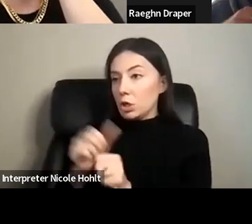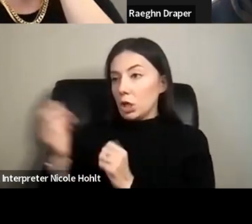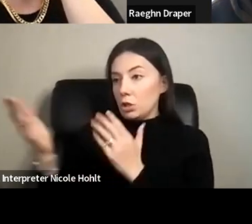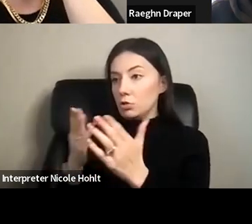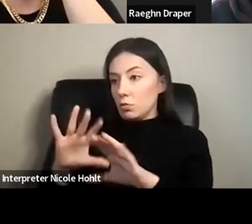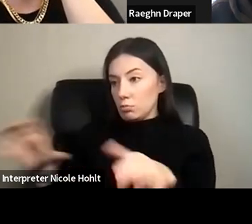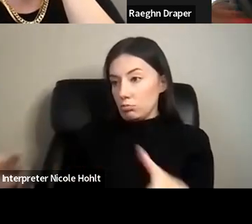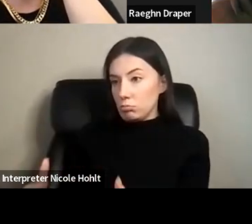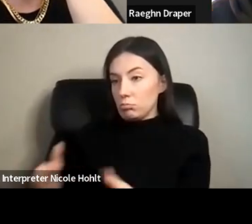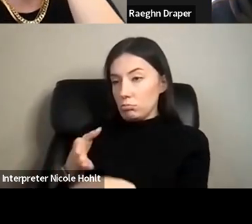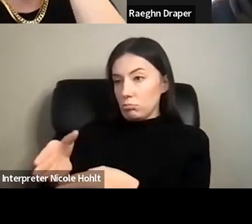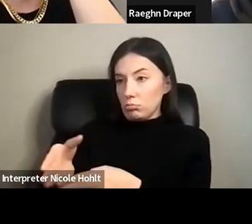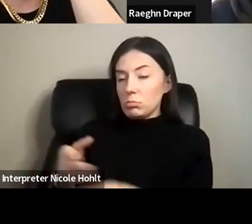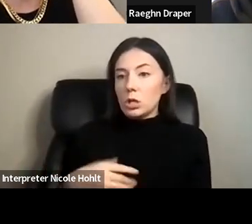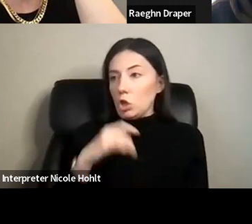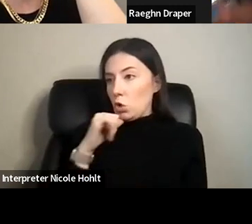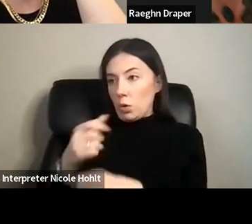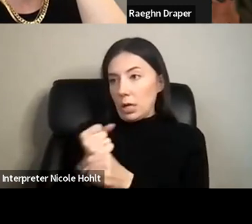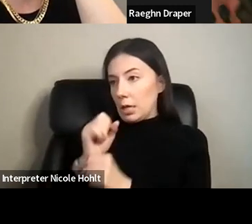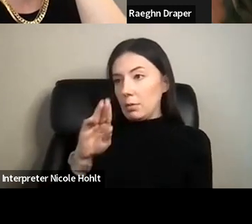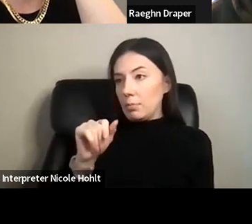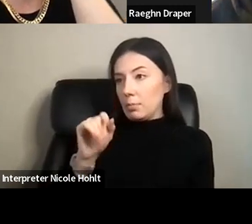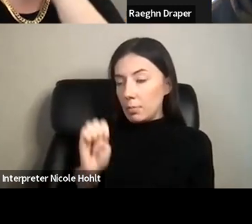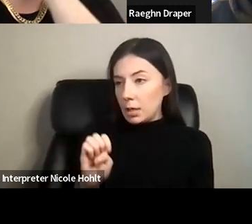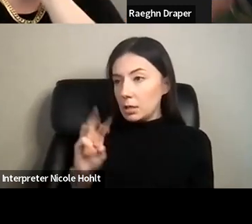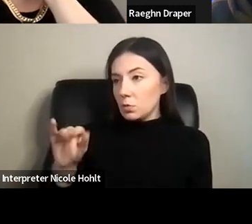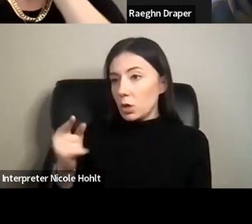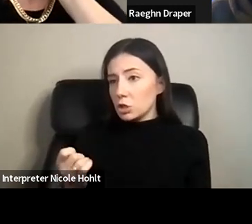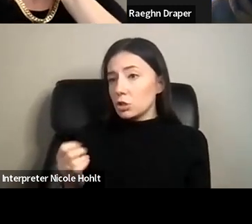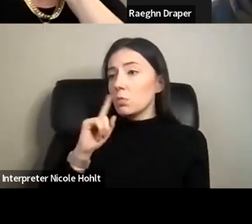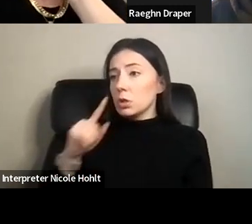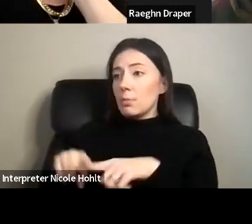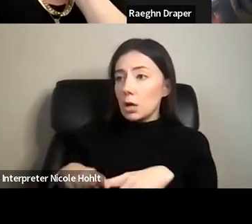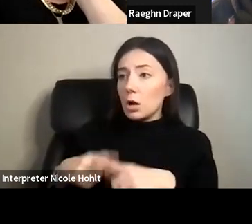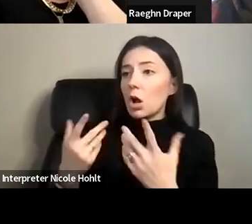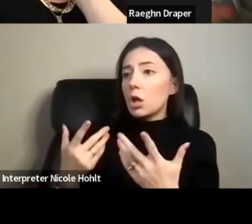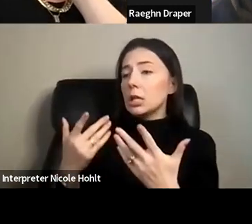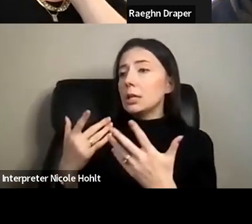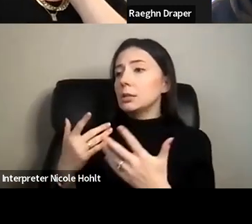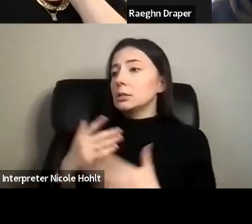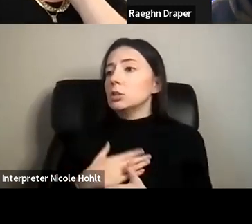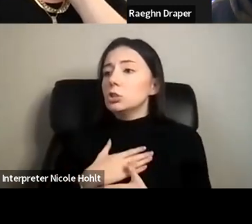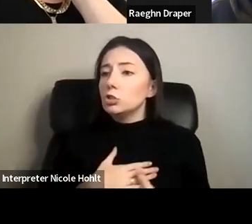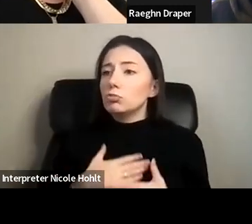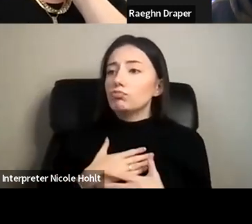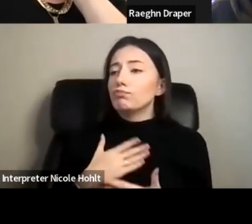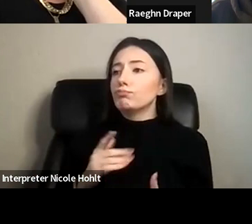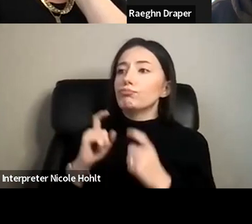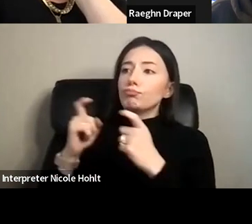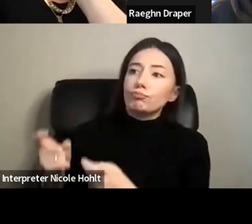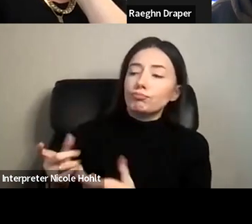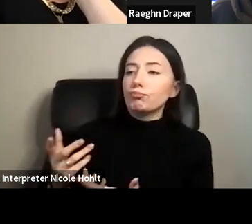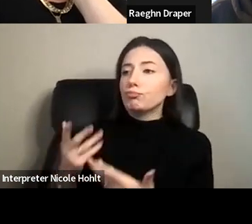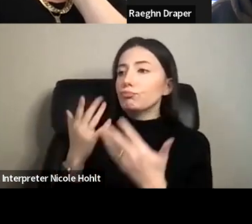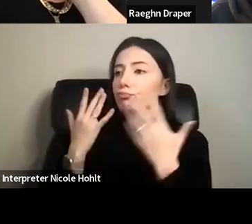were not receiving any wage. They would just rely on the generosity of white folks for their wage. And